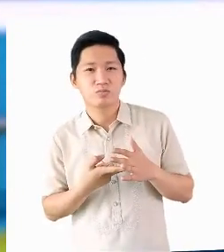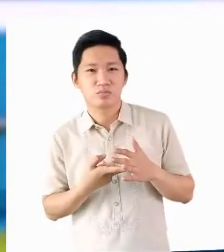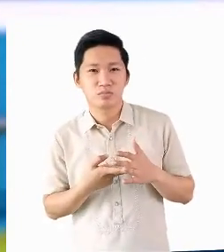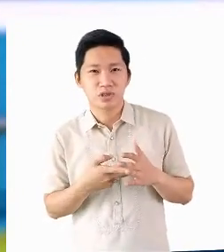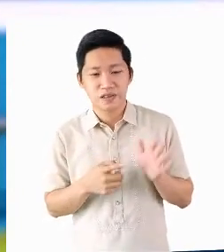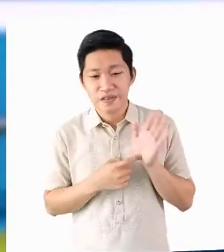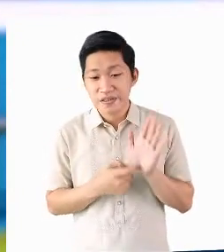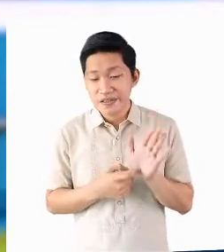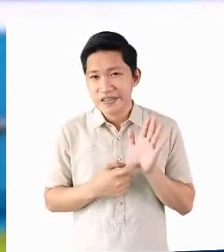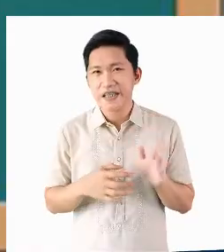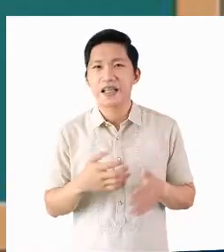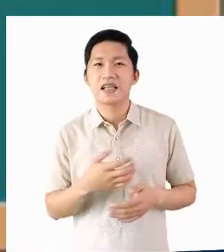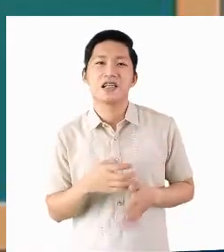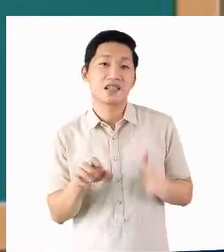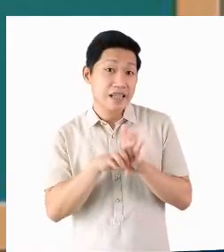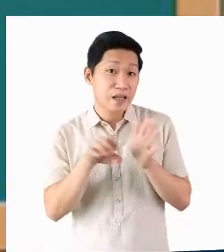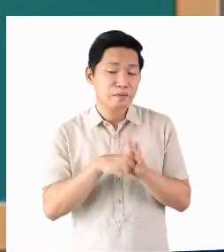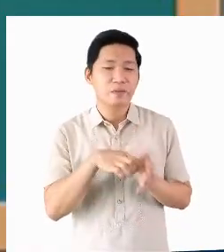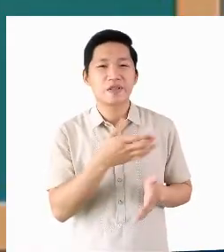Examples of these are